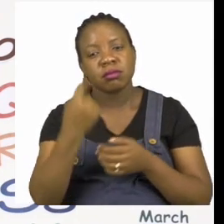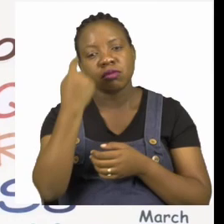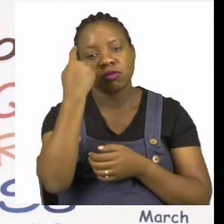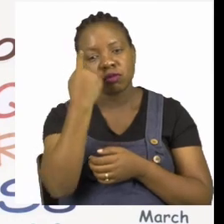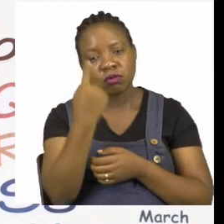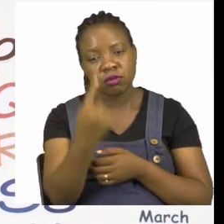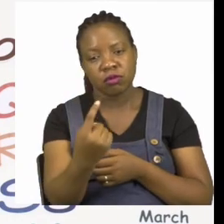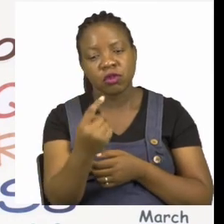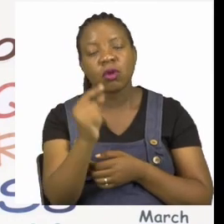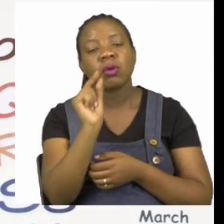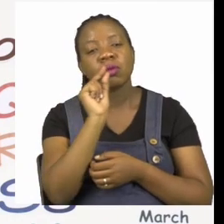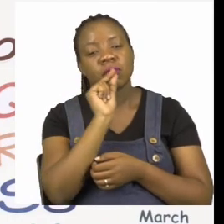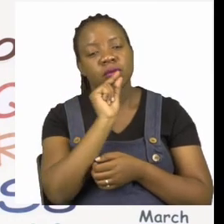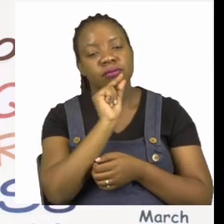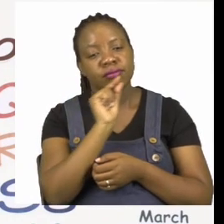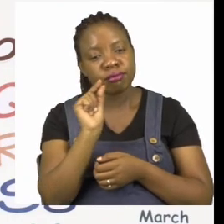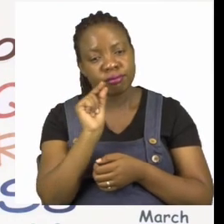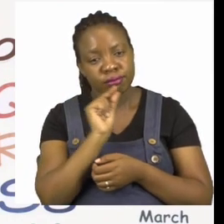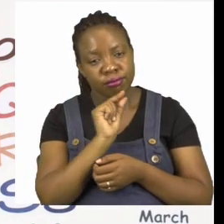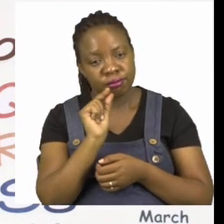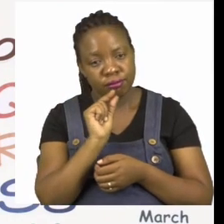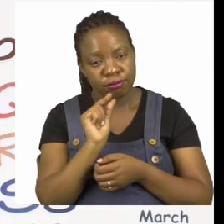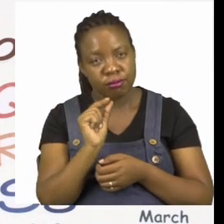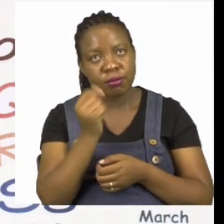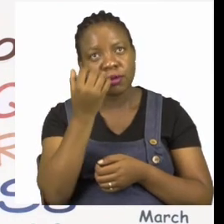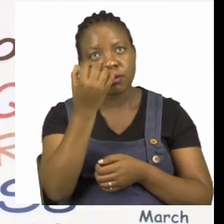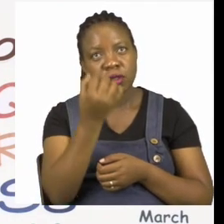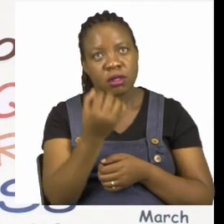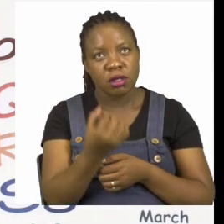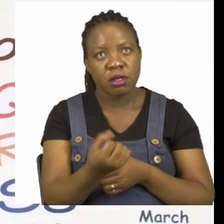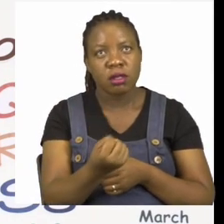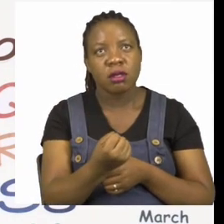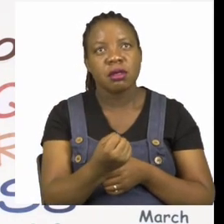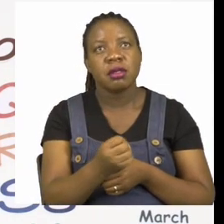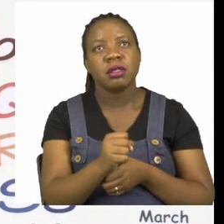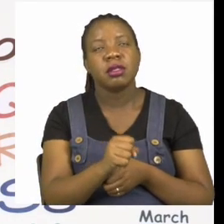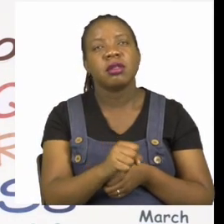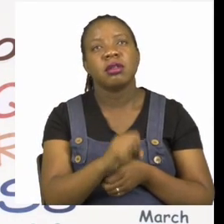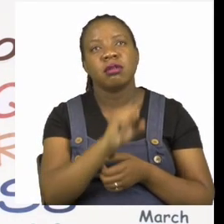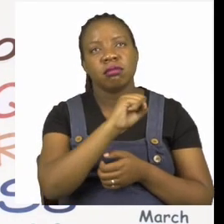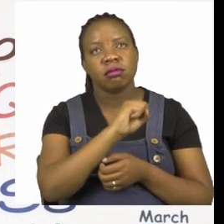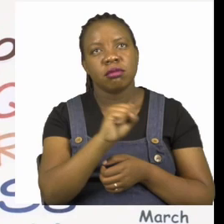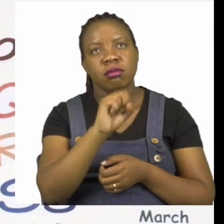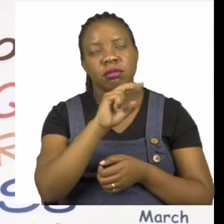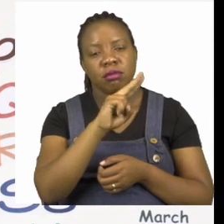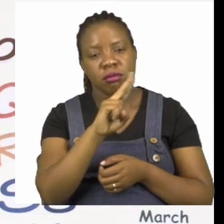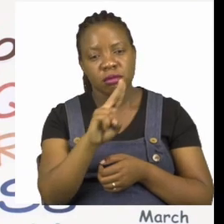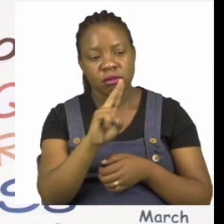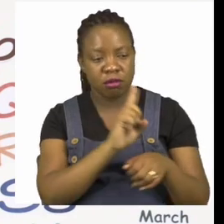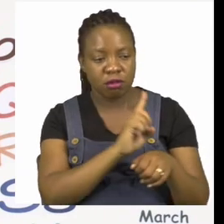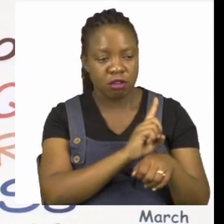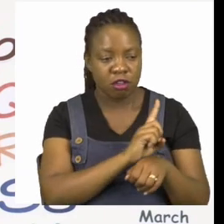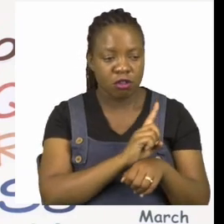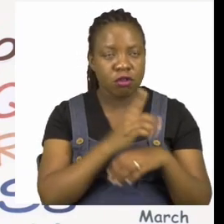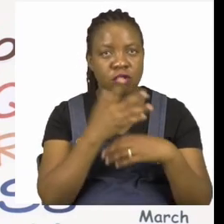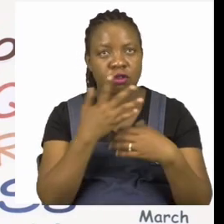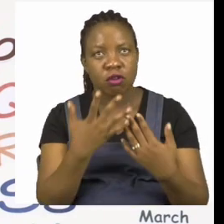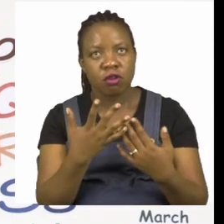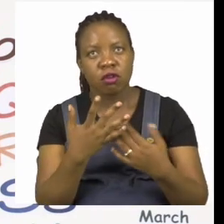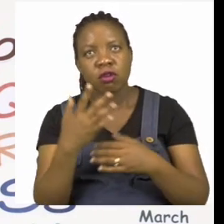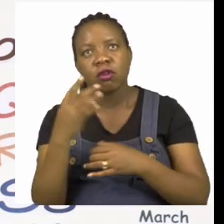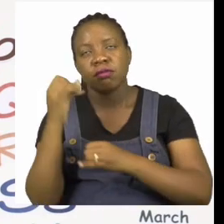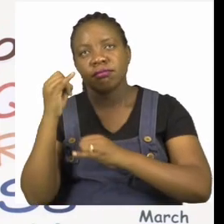decided to use the word fish for the sh sound. We have